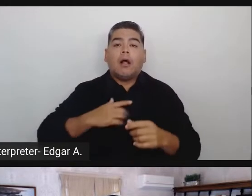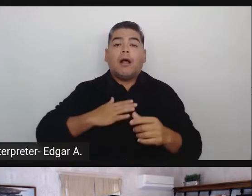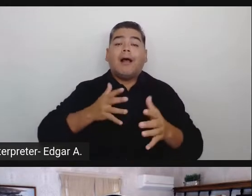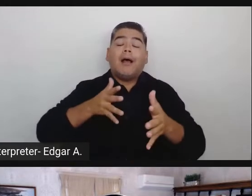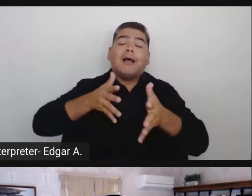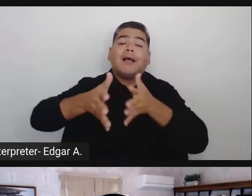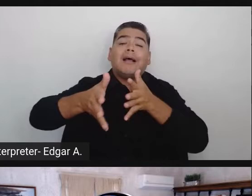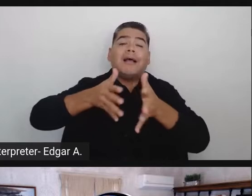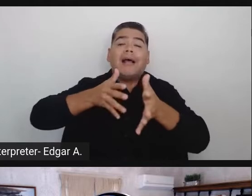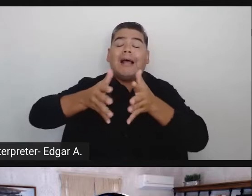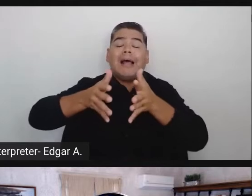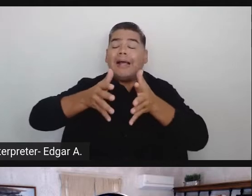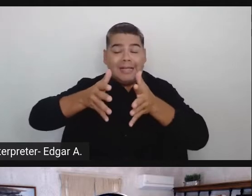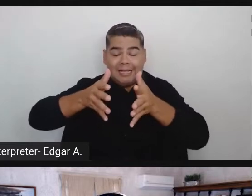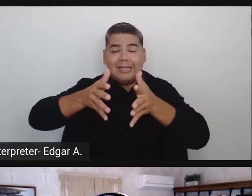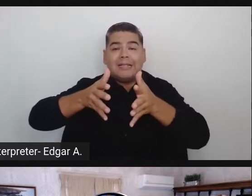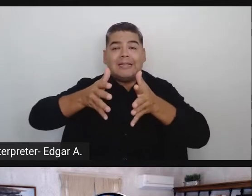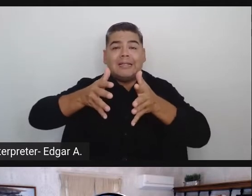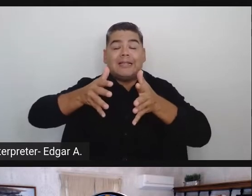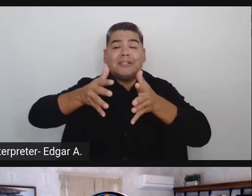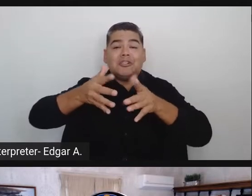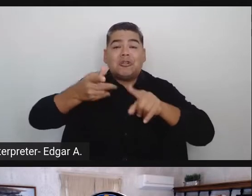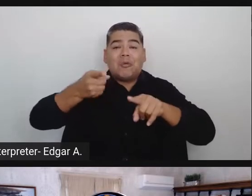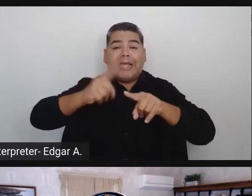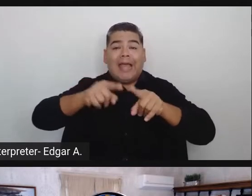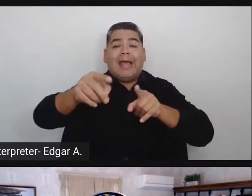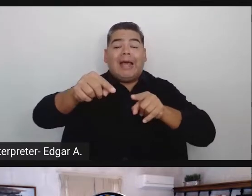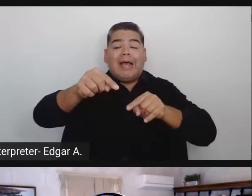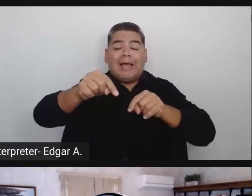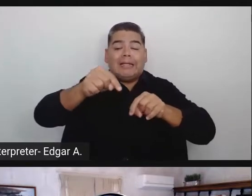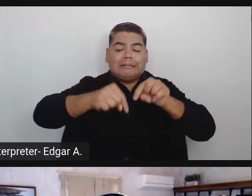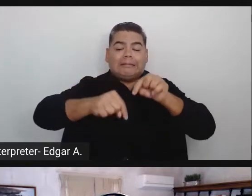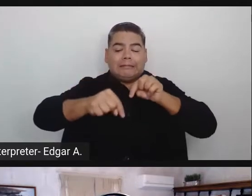that we could go back to the like national,